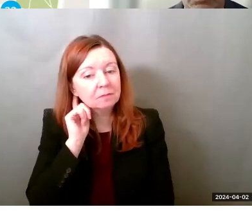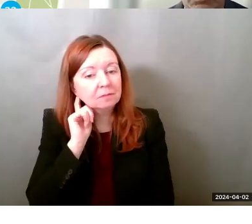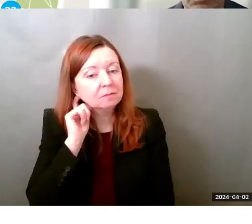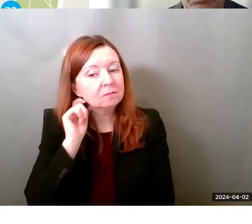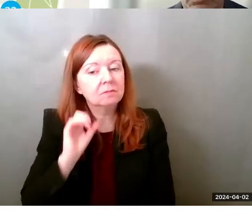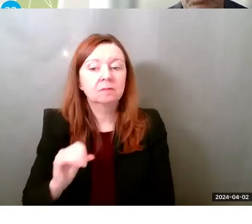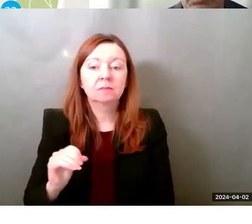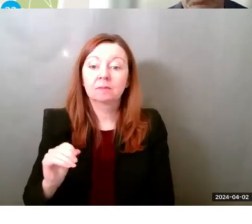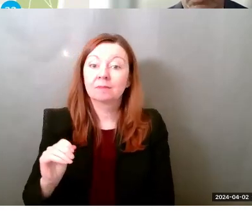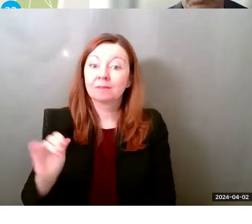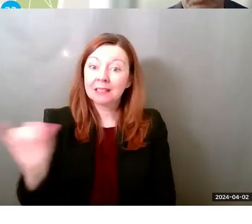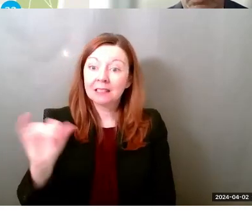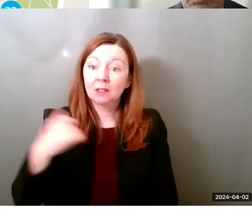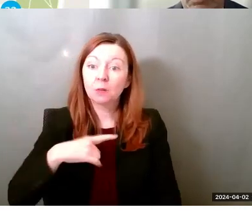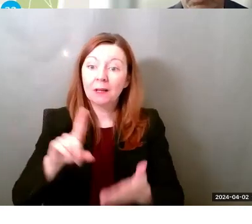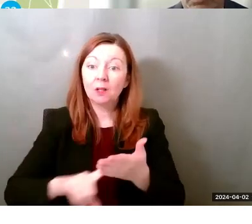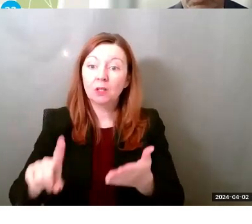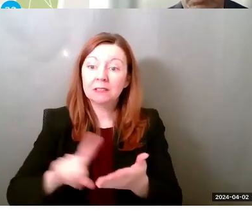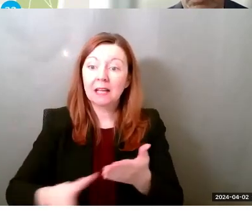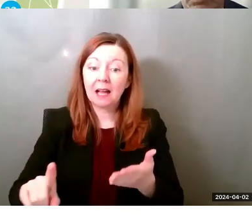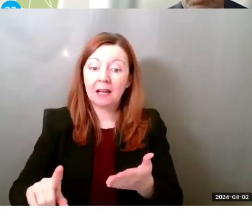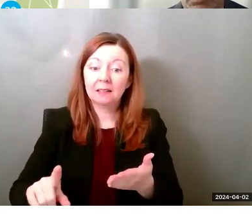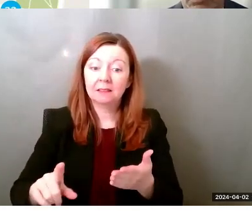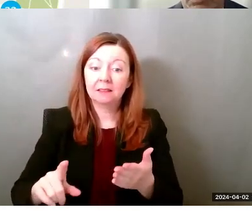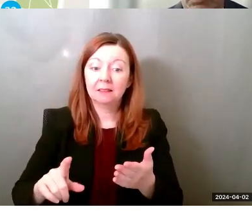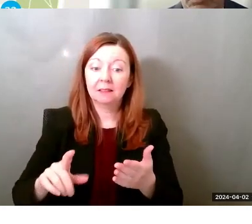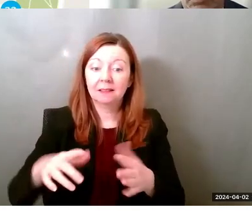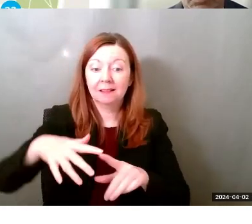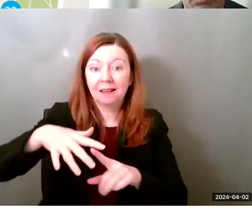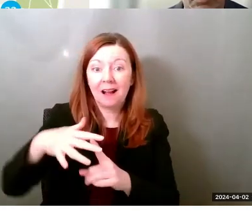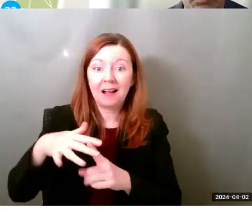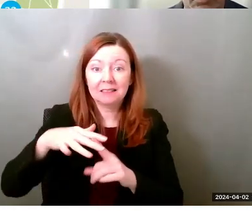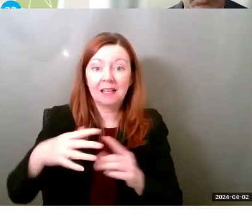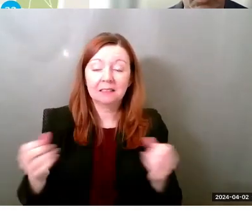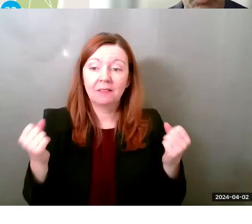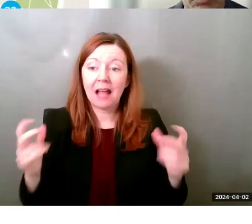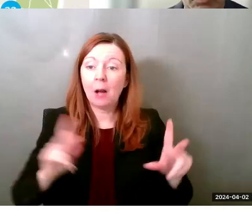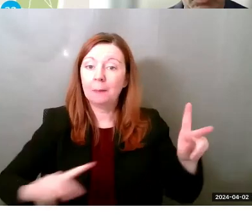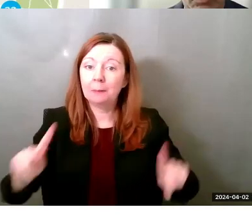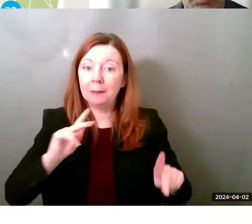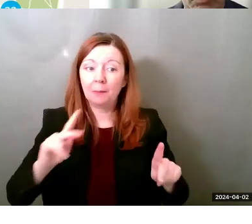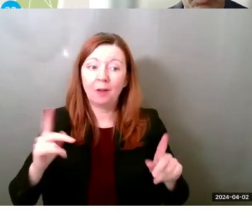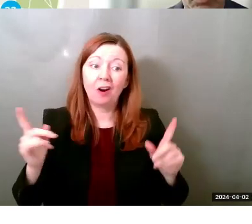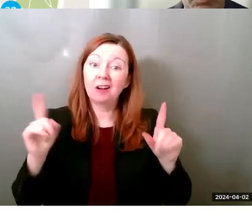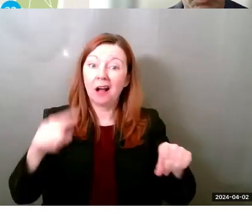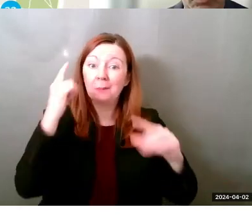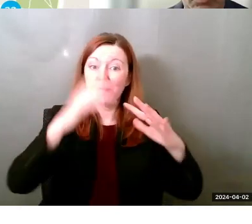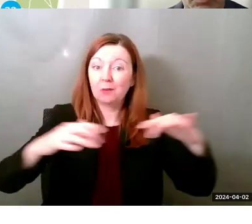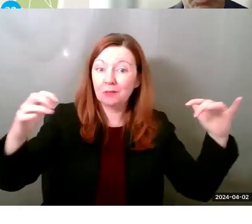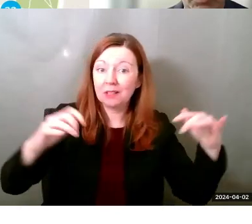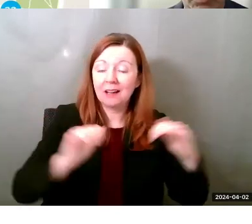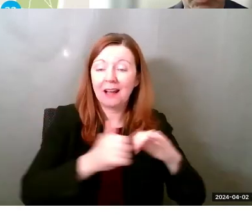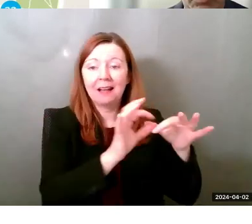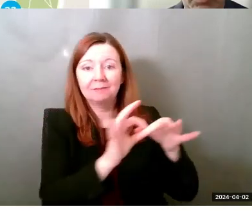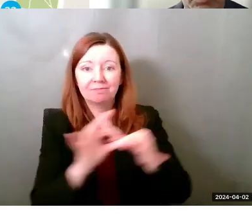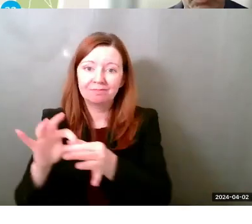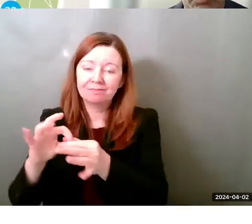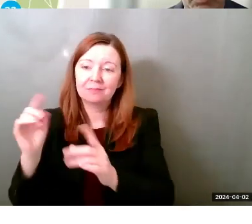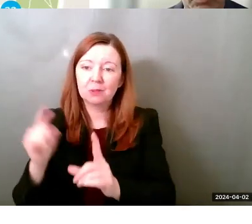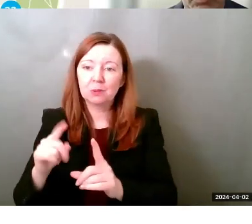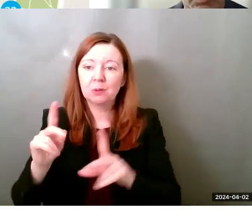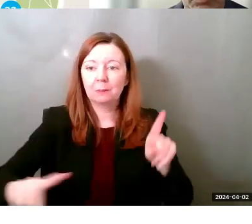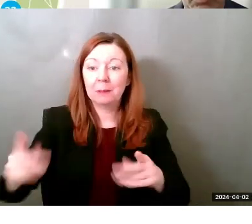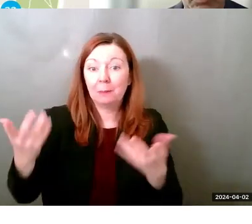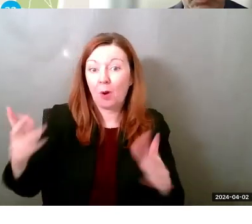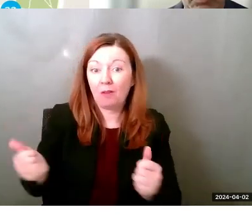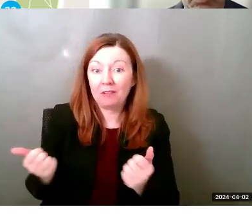And similarly, we looked at the context of how many people are coming for the arena and how does that relate to the people